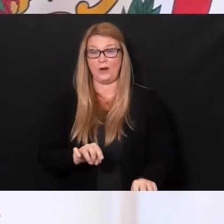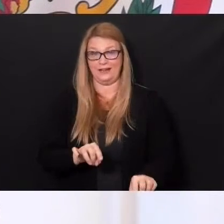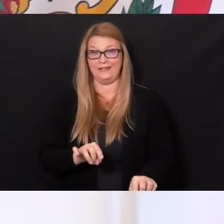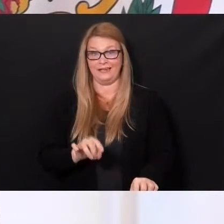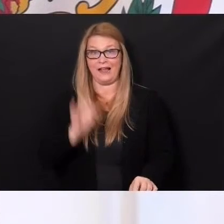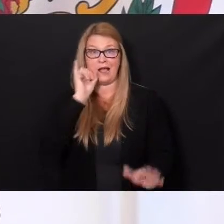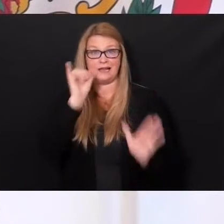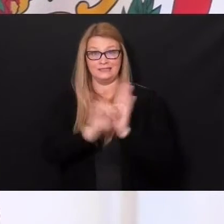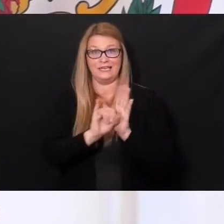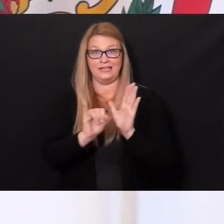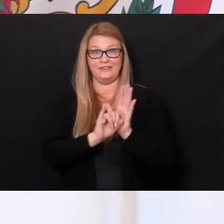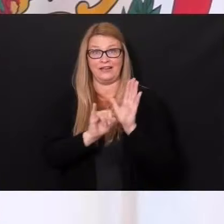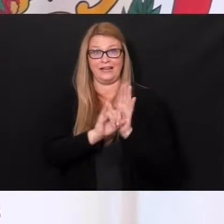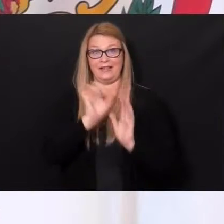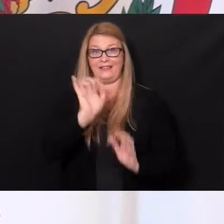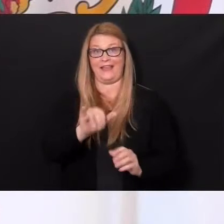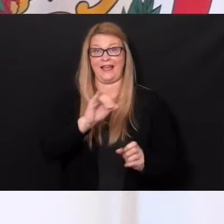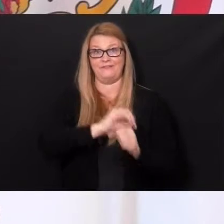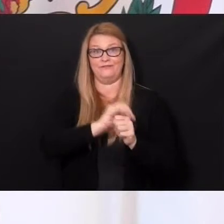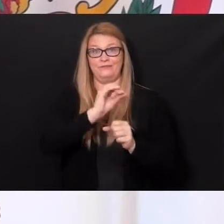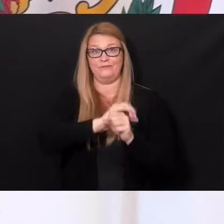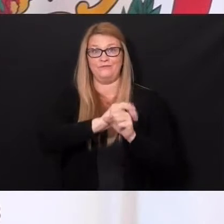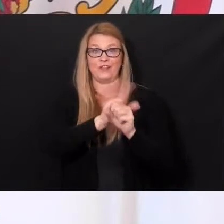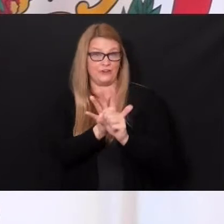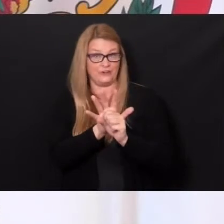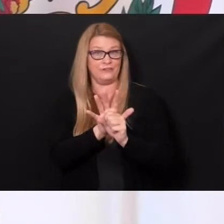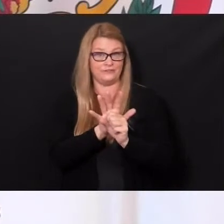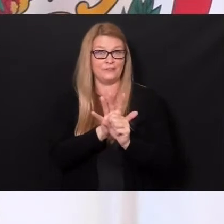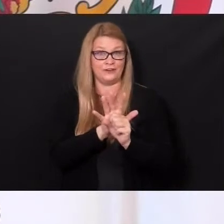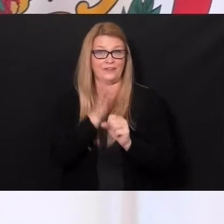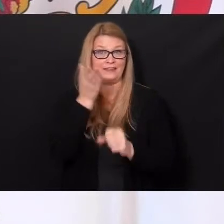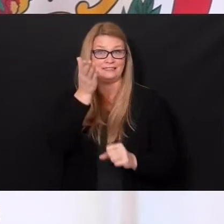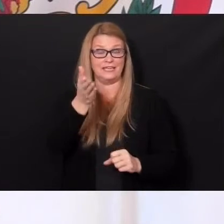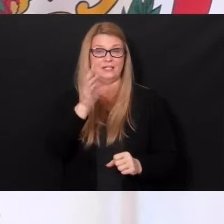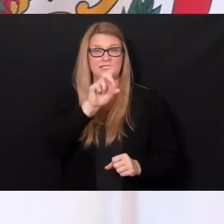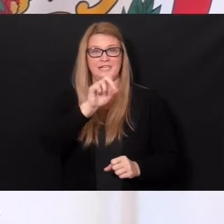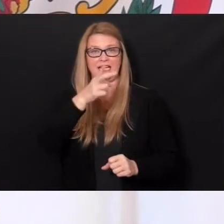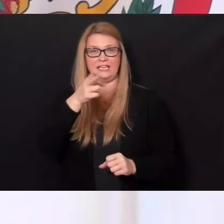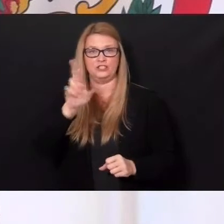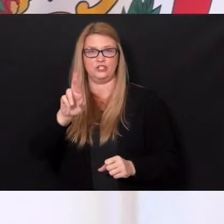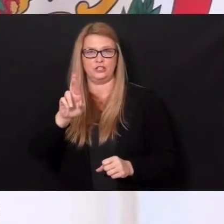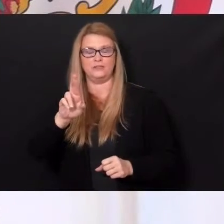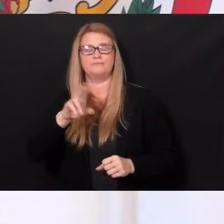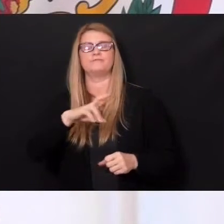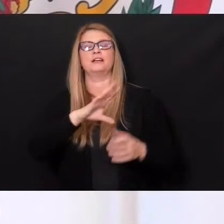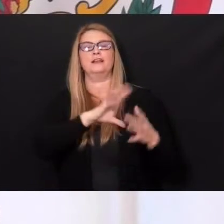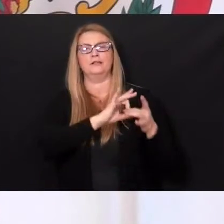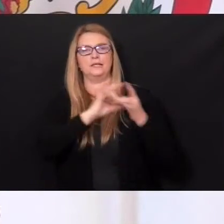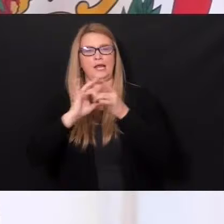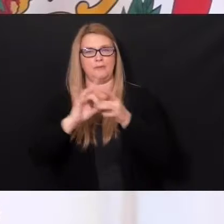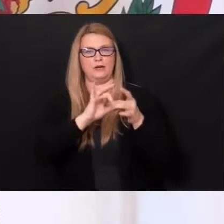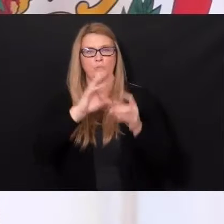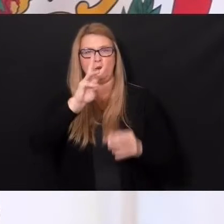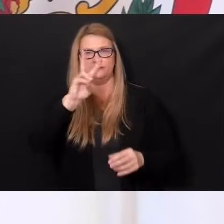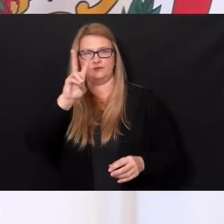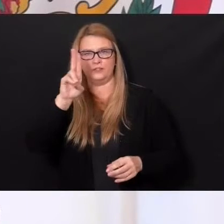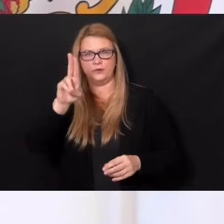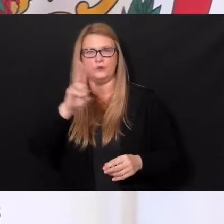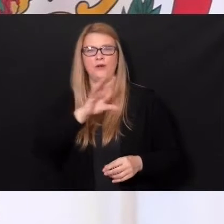know, variant cases. The DHH has collaborated with West Virginia University and Marshall to to